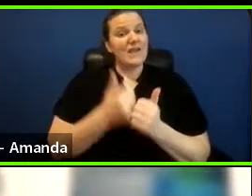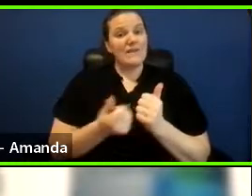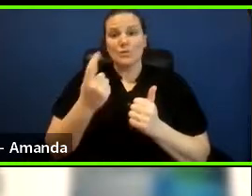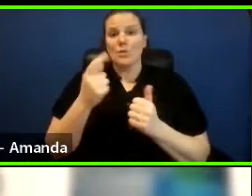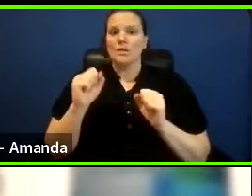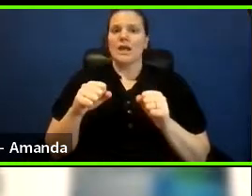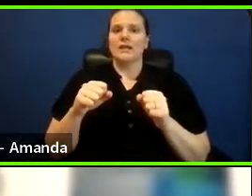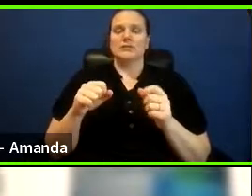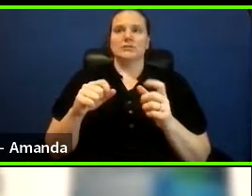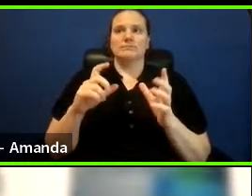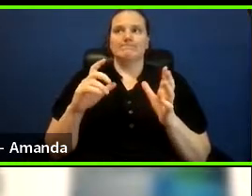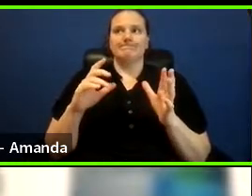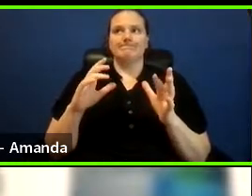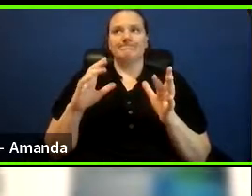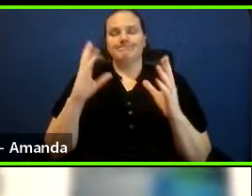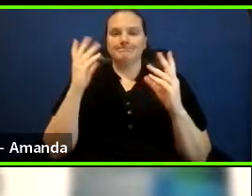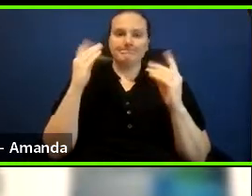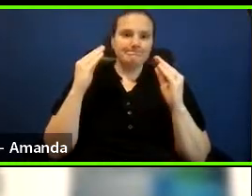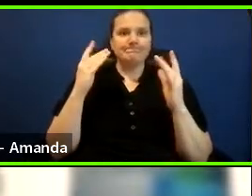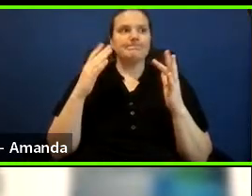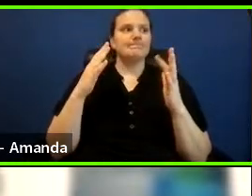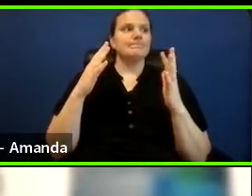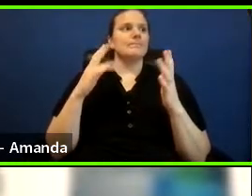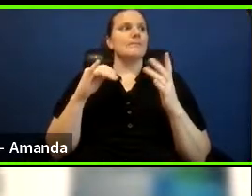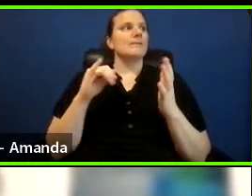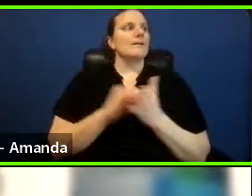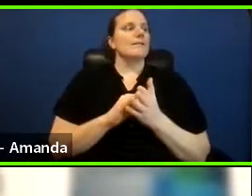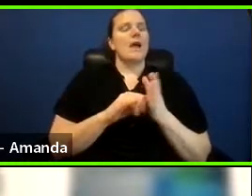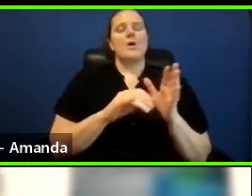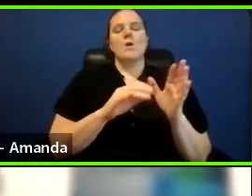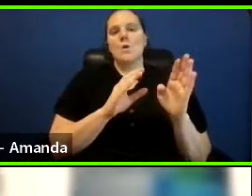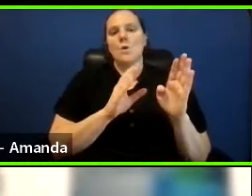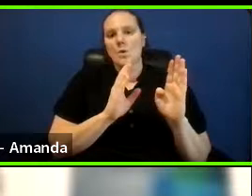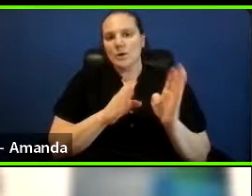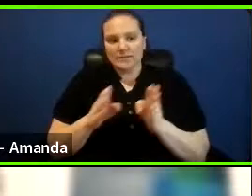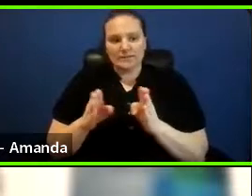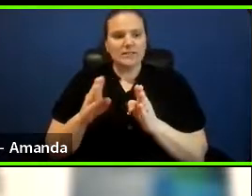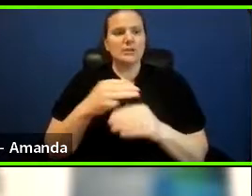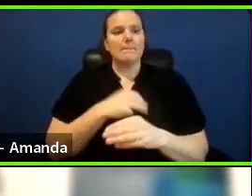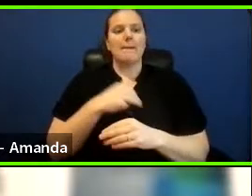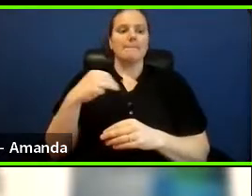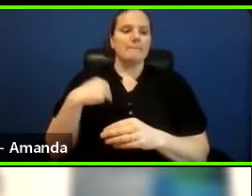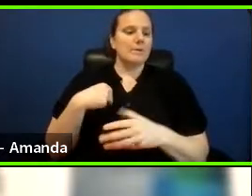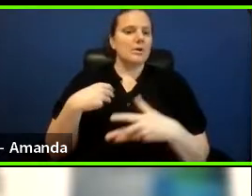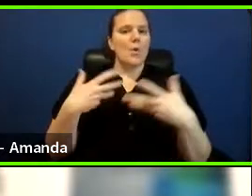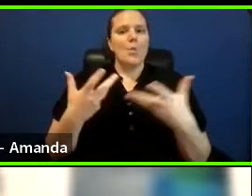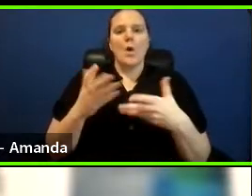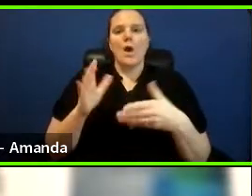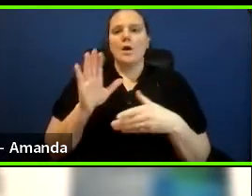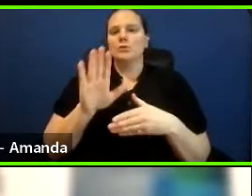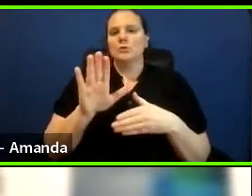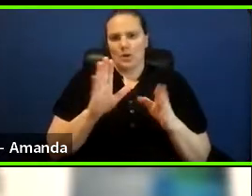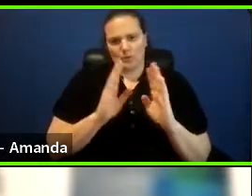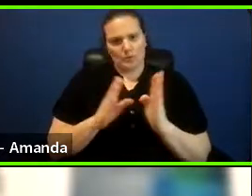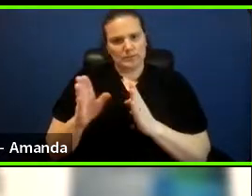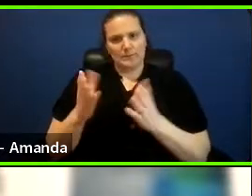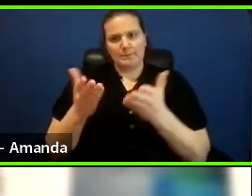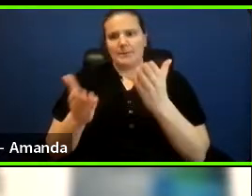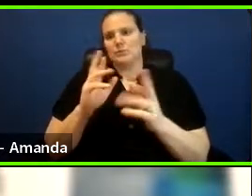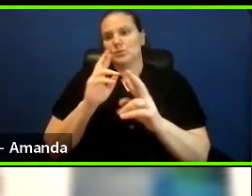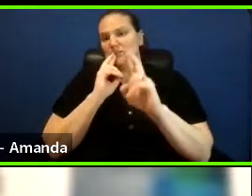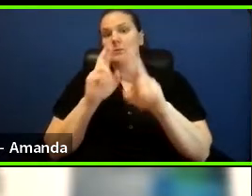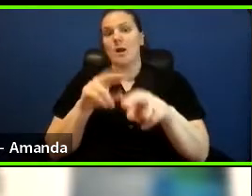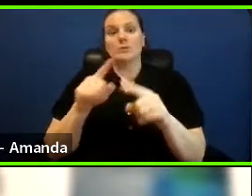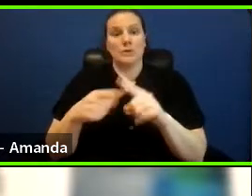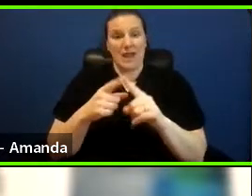of channel those that are organizational members, what your organizations might respond to when I